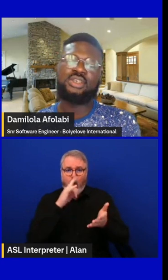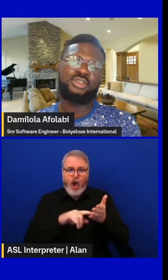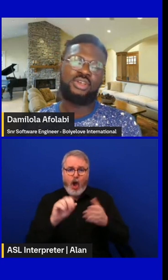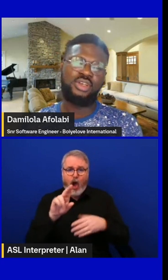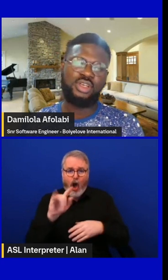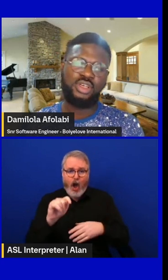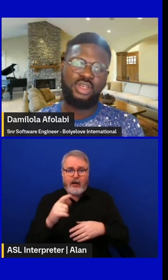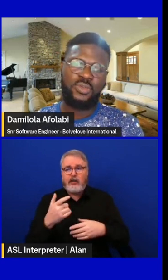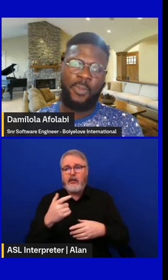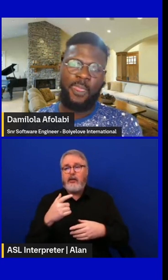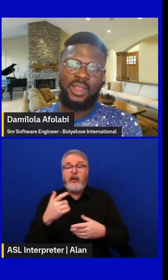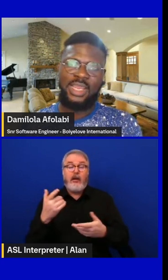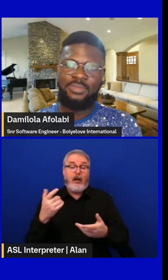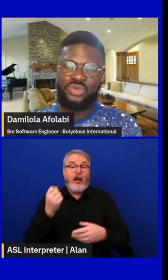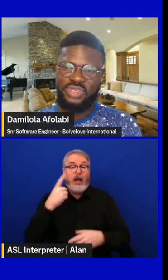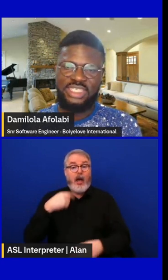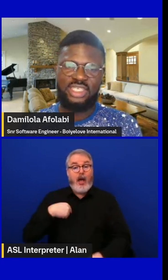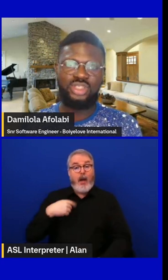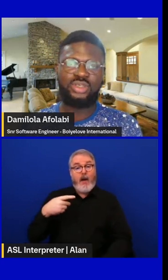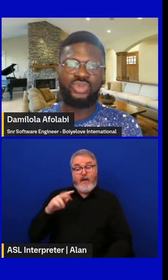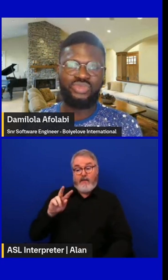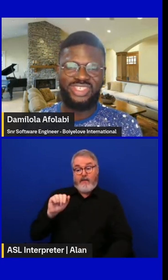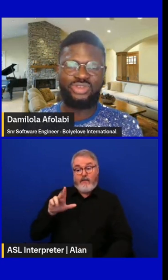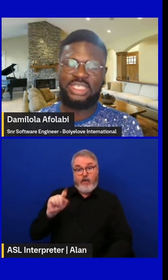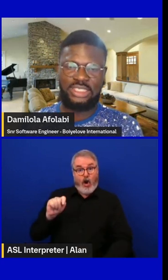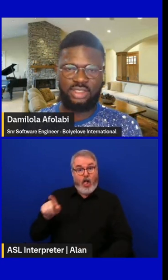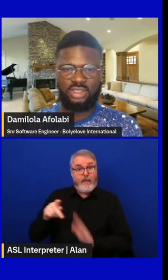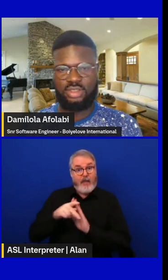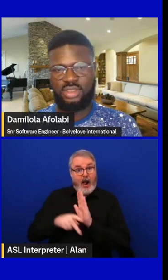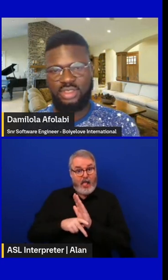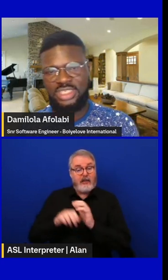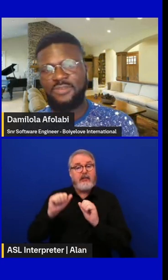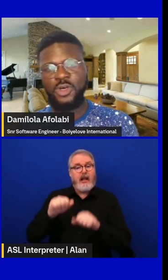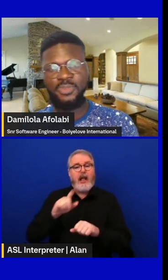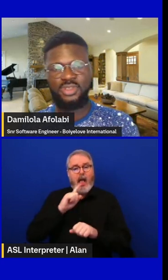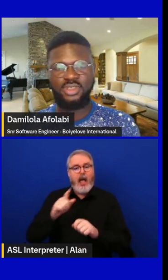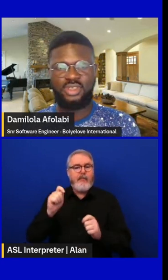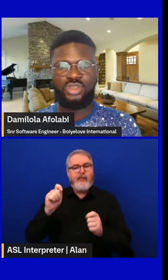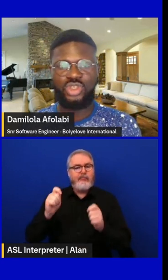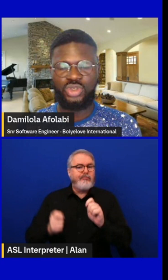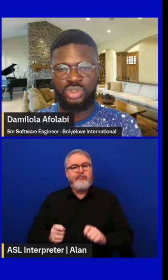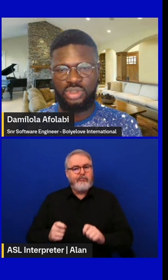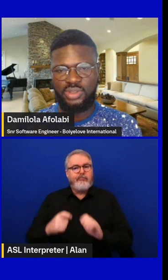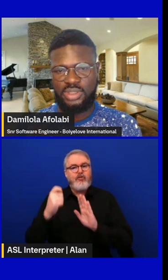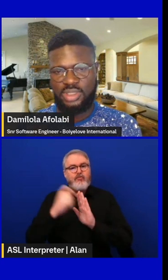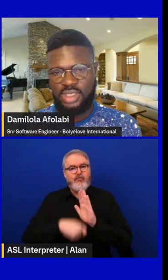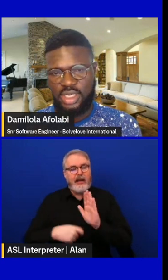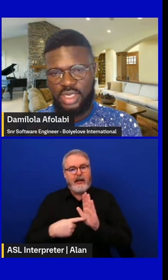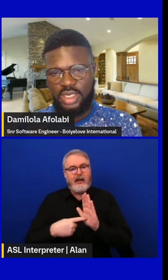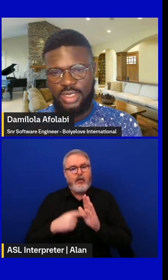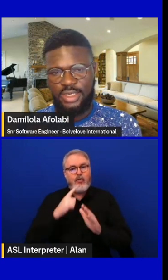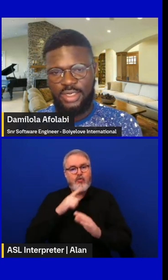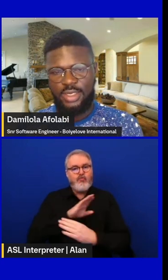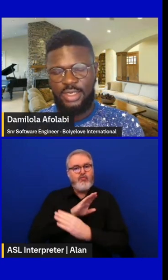policies can be written to restrict DevOps to